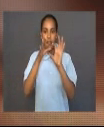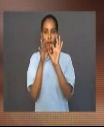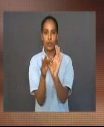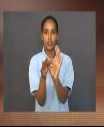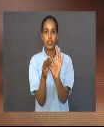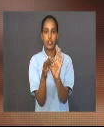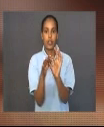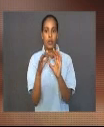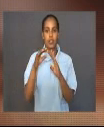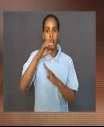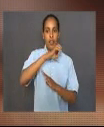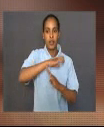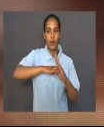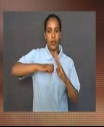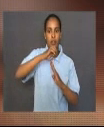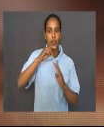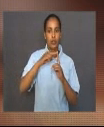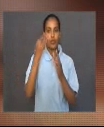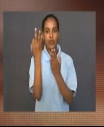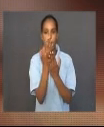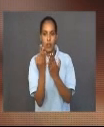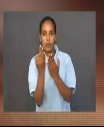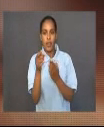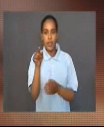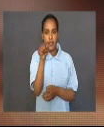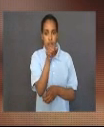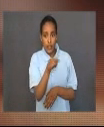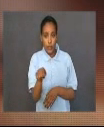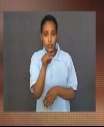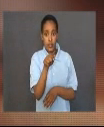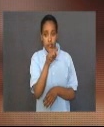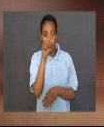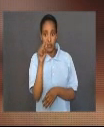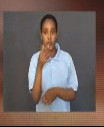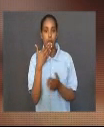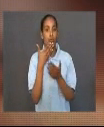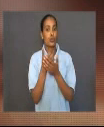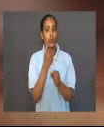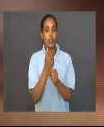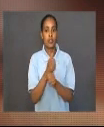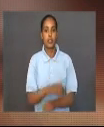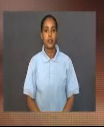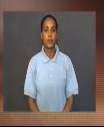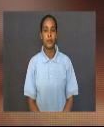the electrolyte to form a circuit, good work.